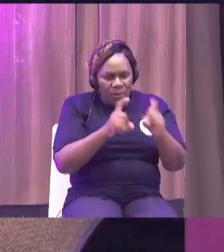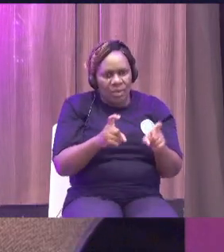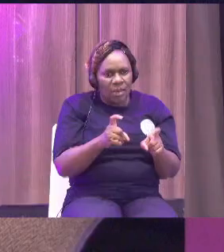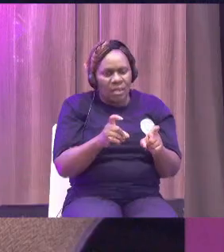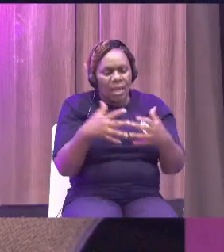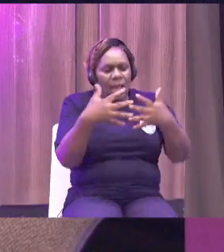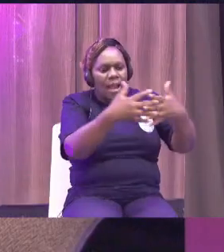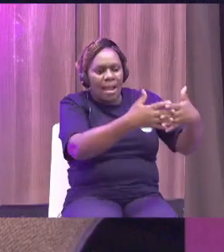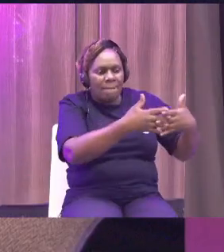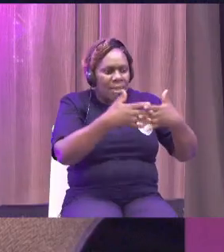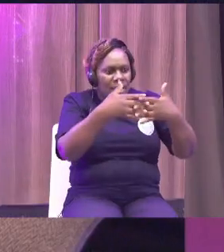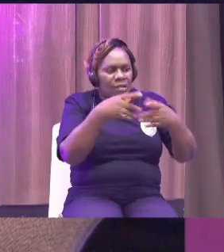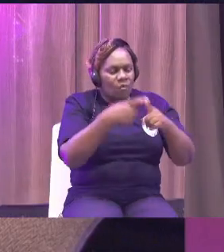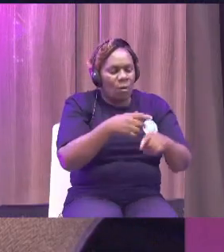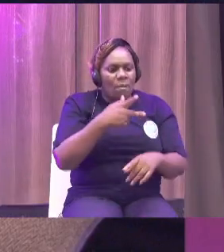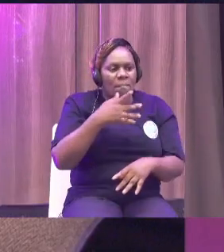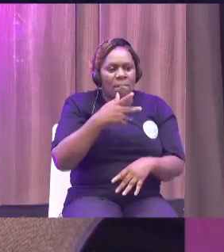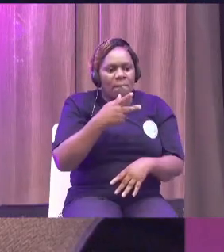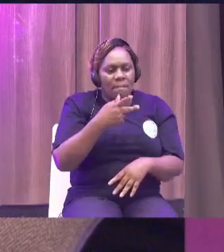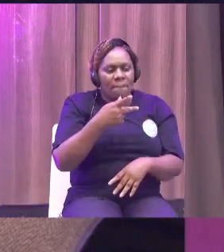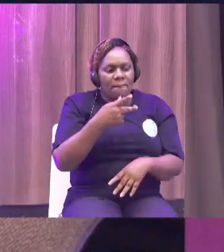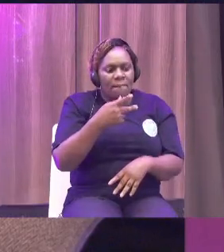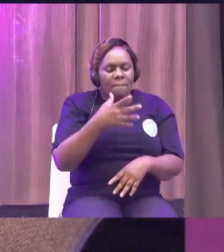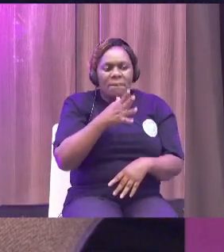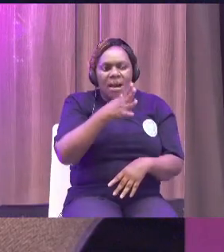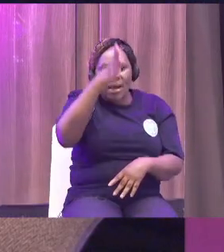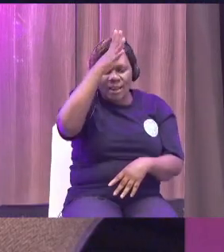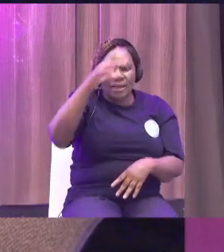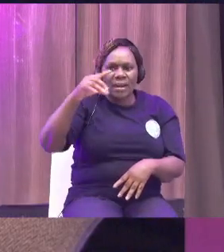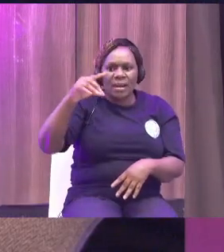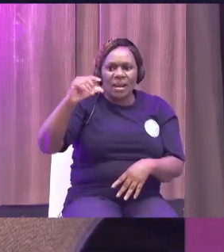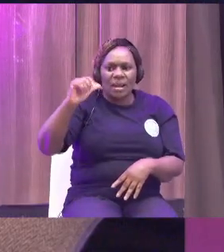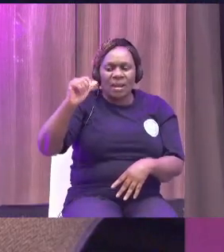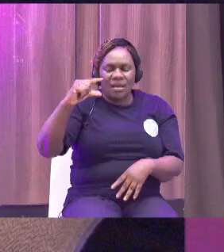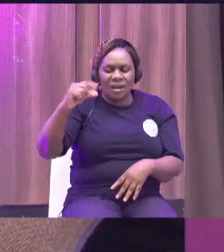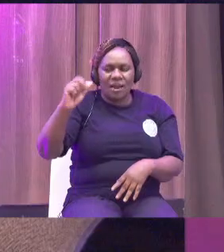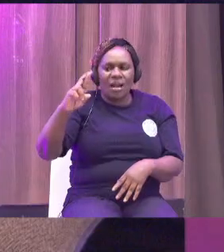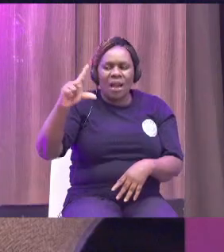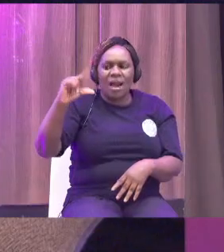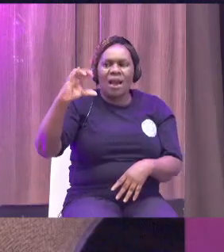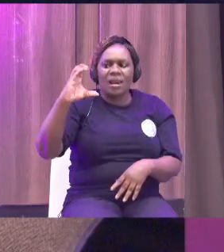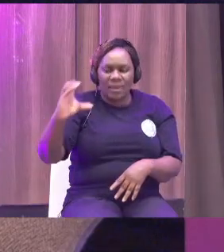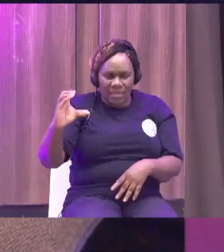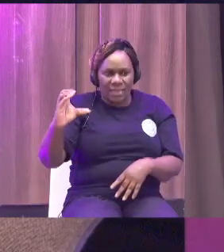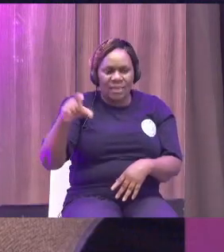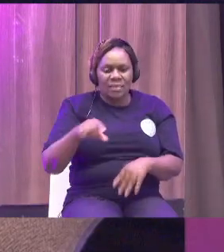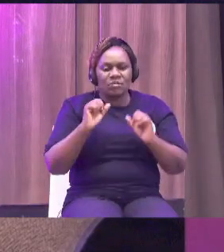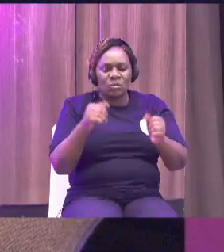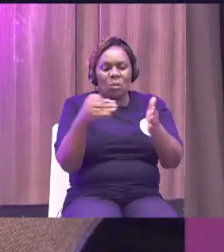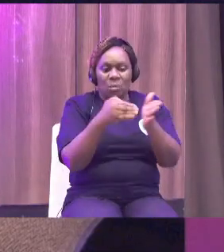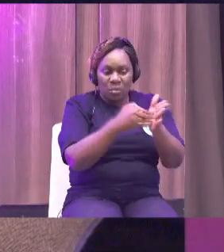the US from parents is garlic, or I've heard garlic mentioned often in the context of group B strep prevention,